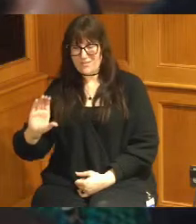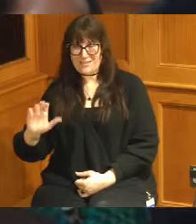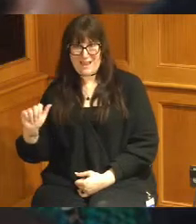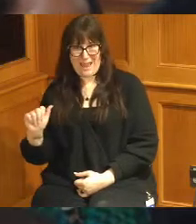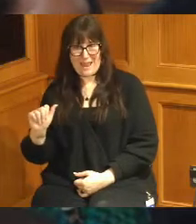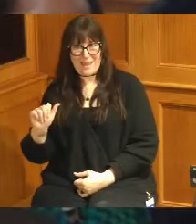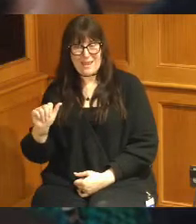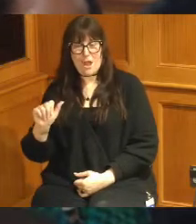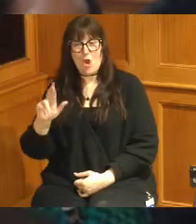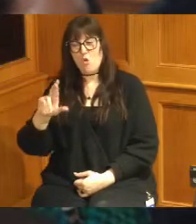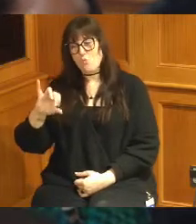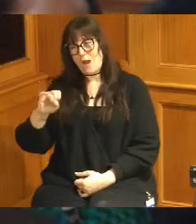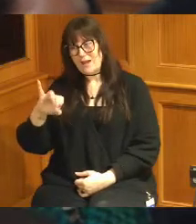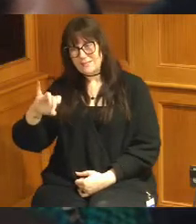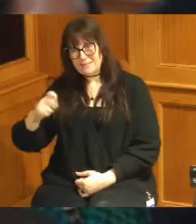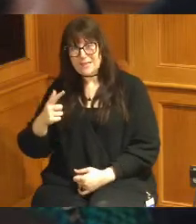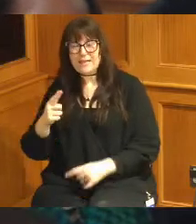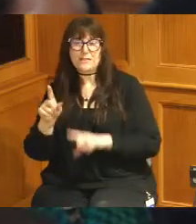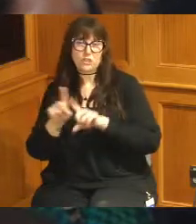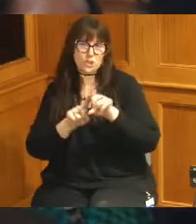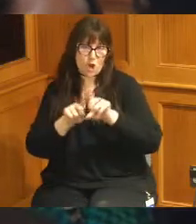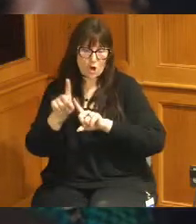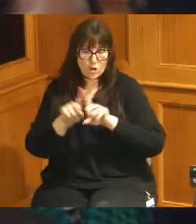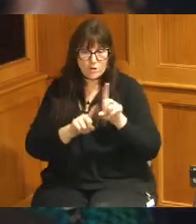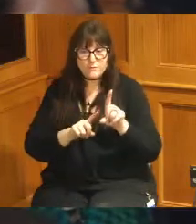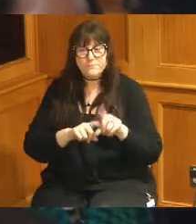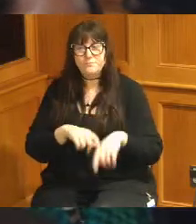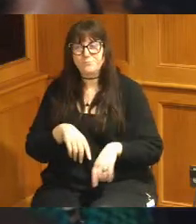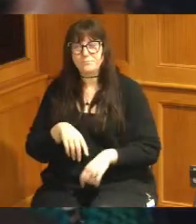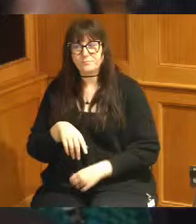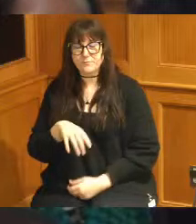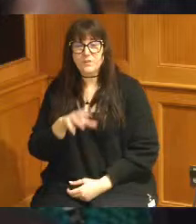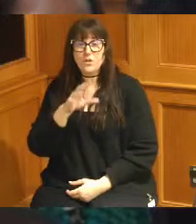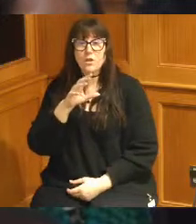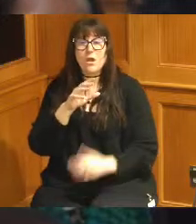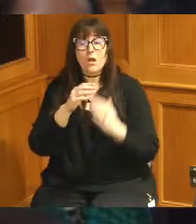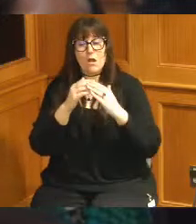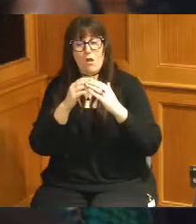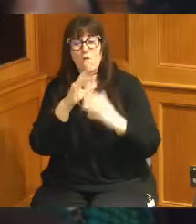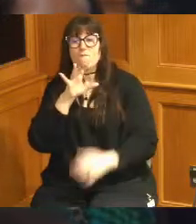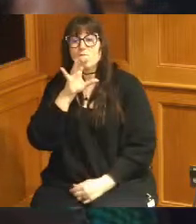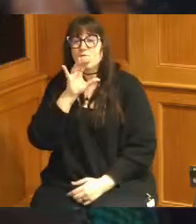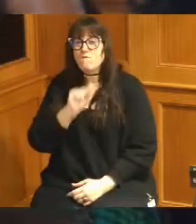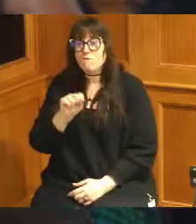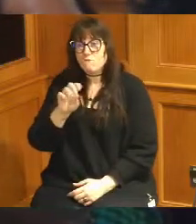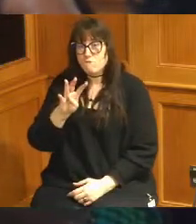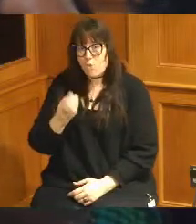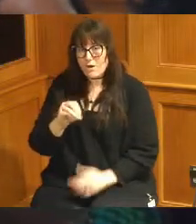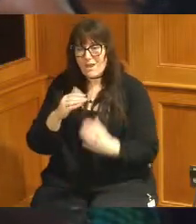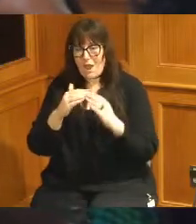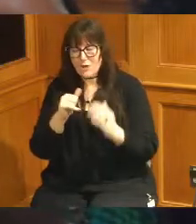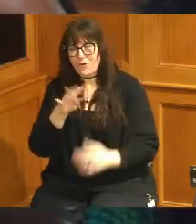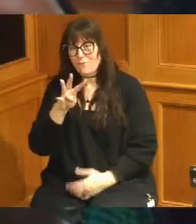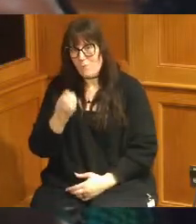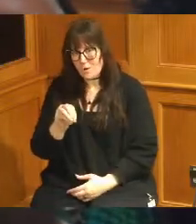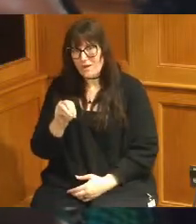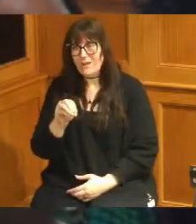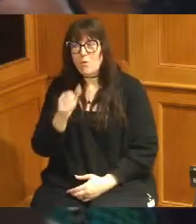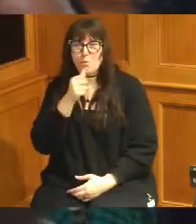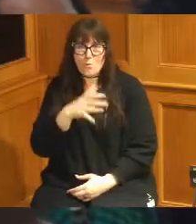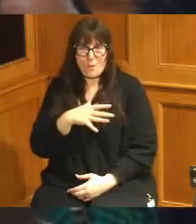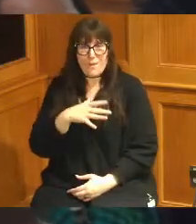Star, Cincinnati Business Courier's 40 Under 40, and Wise Woman of the 100 Wise Women